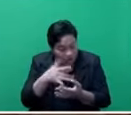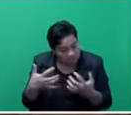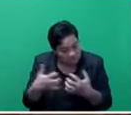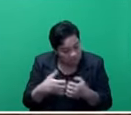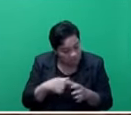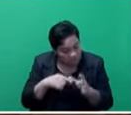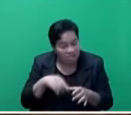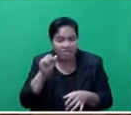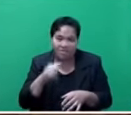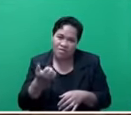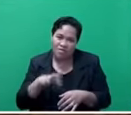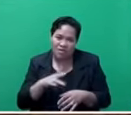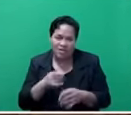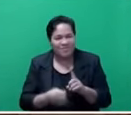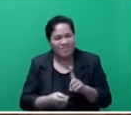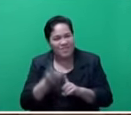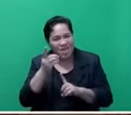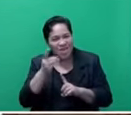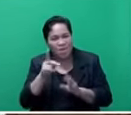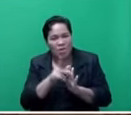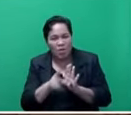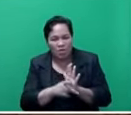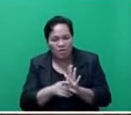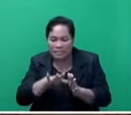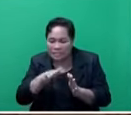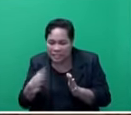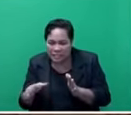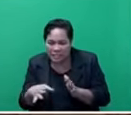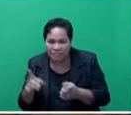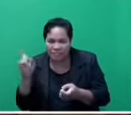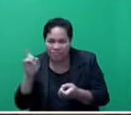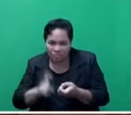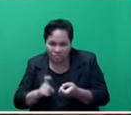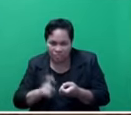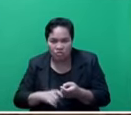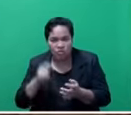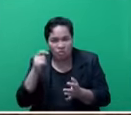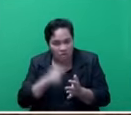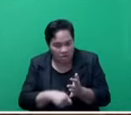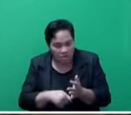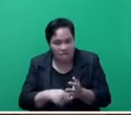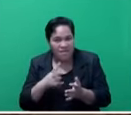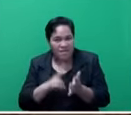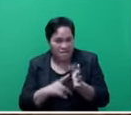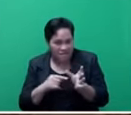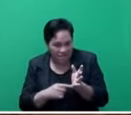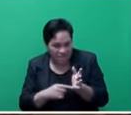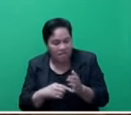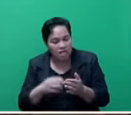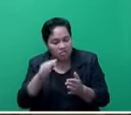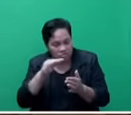and revenue management policy, waiver of interest incentive schemes, site visits to lessees, issuance of notices and flyers on